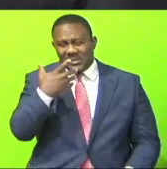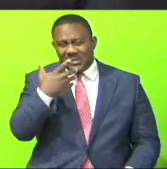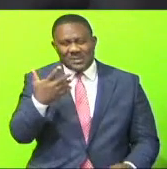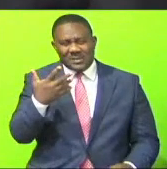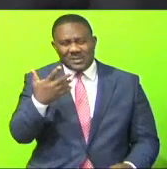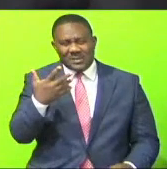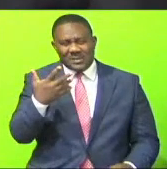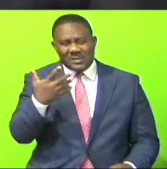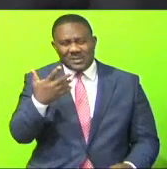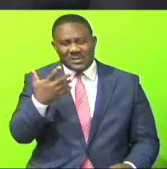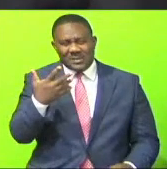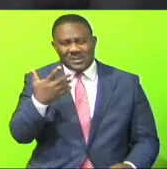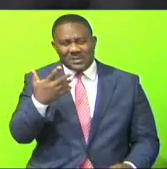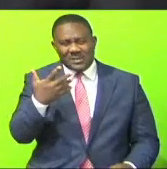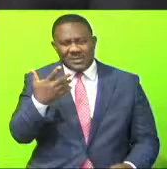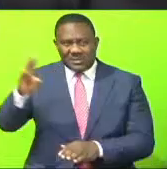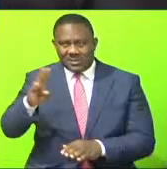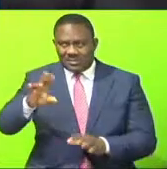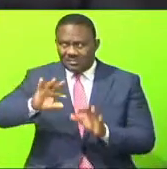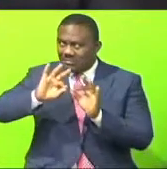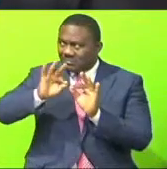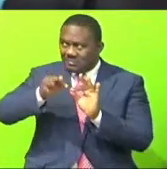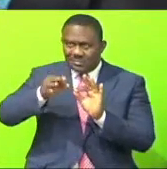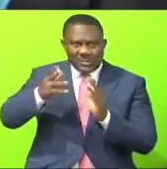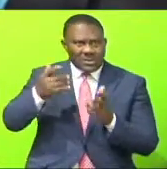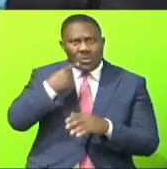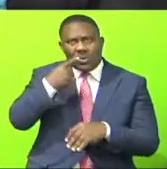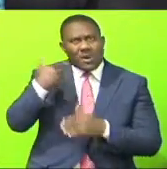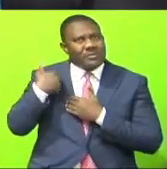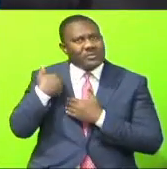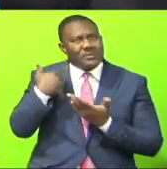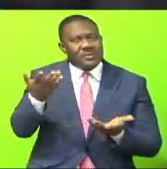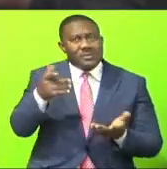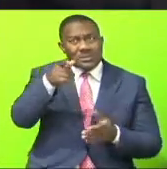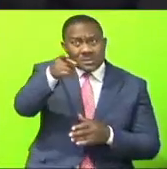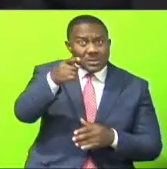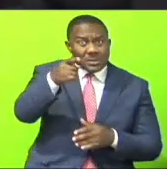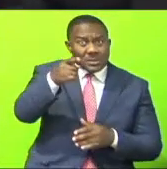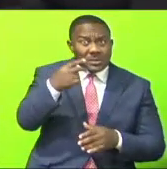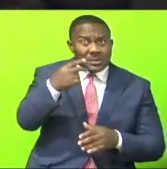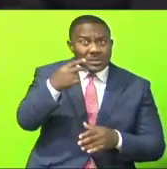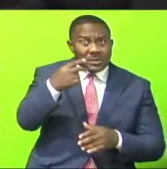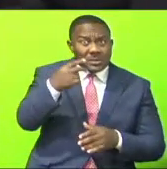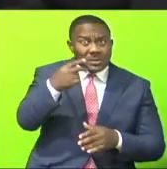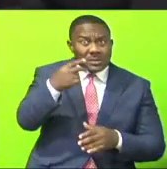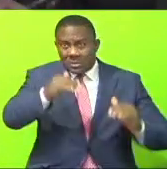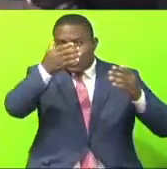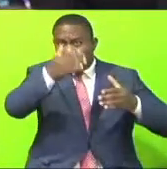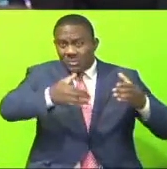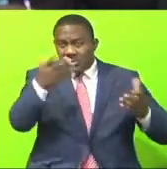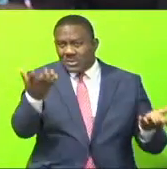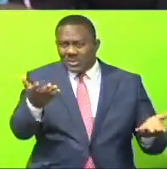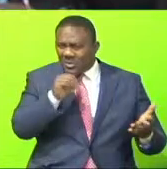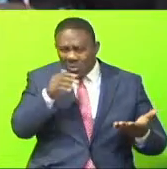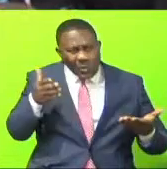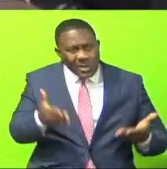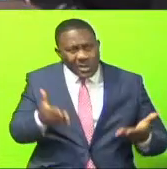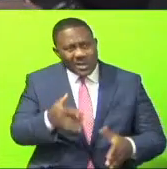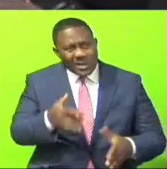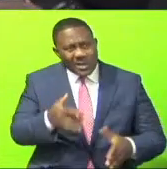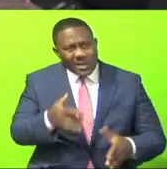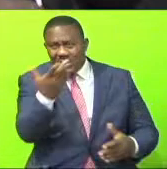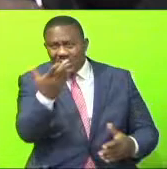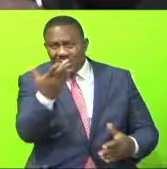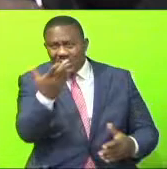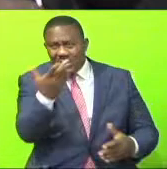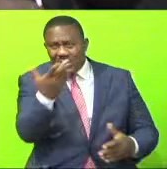97, the forum for interpretation in terms of Article 130 of the Constitution is not here. This is the Supreme Court.